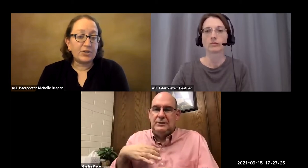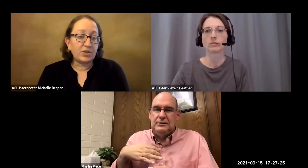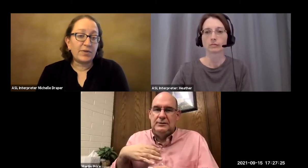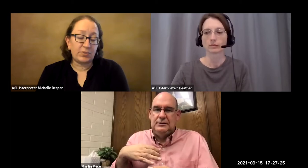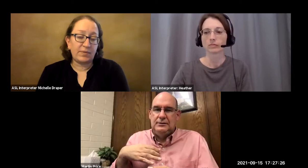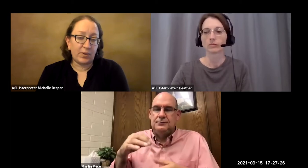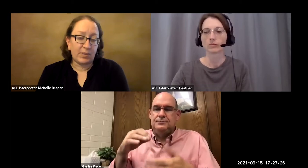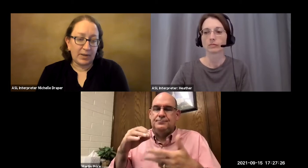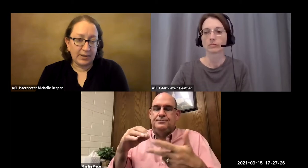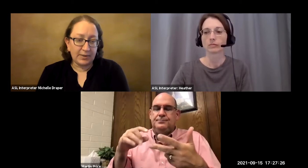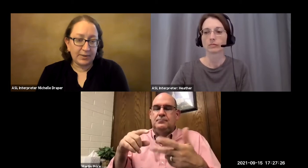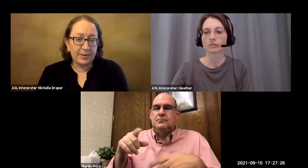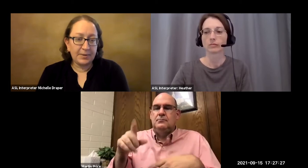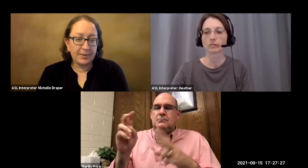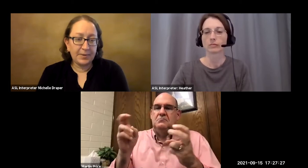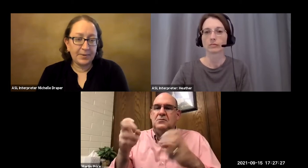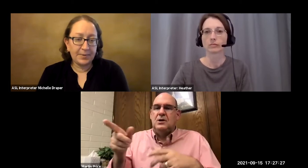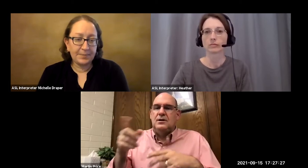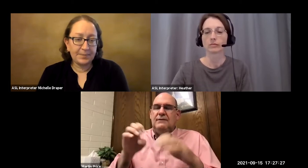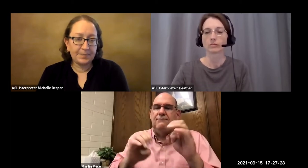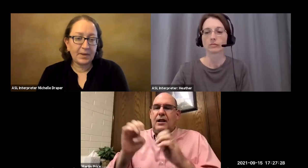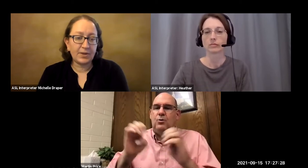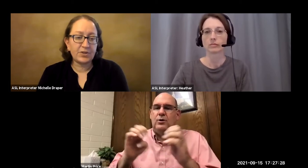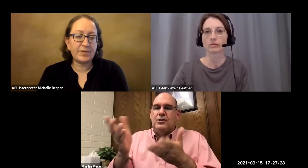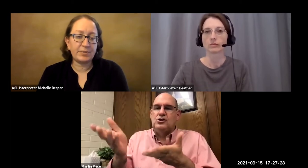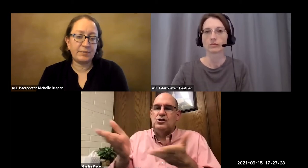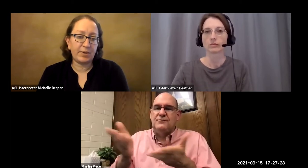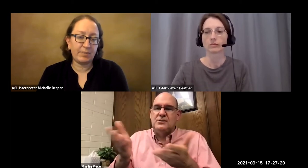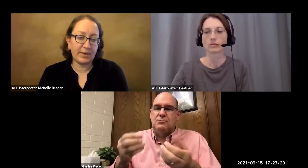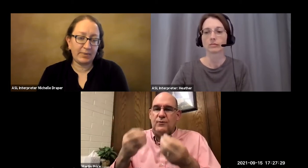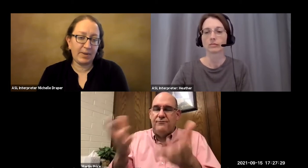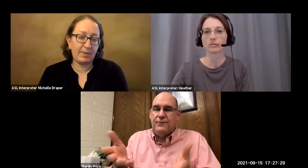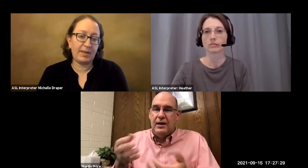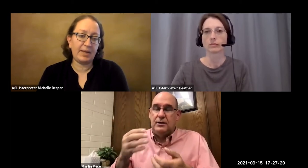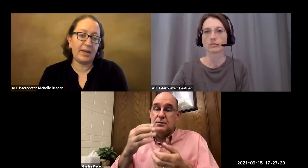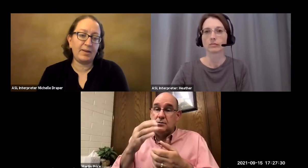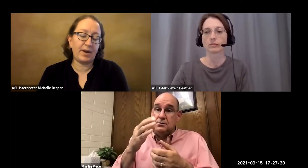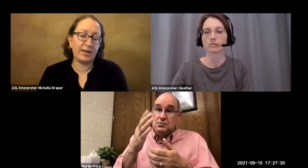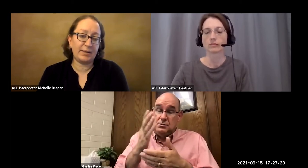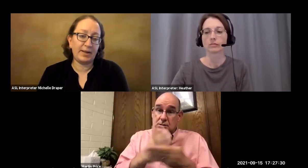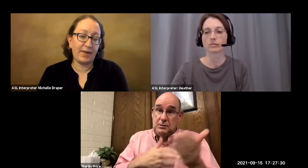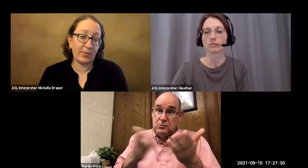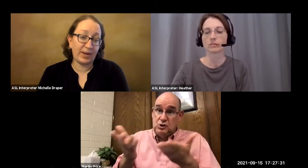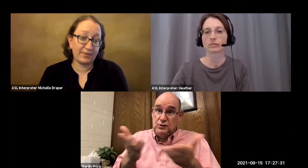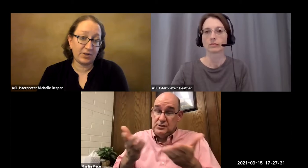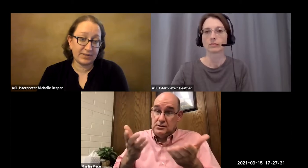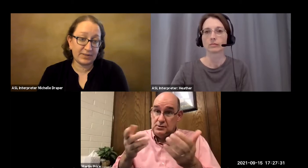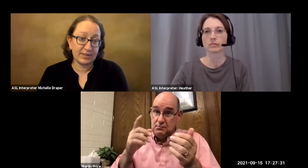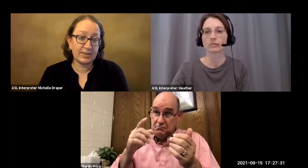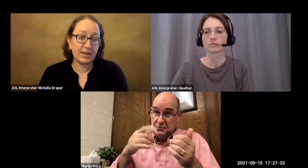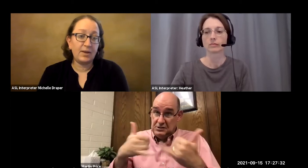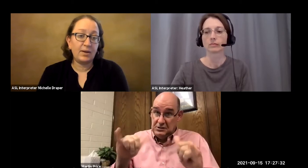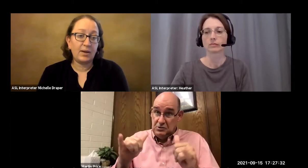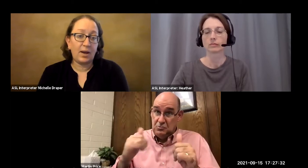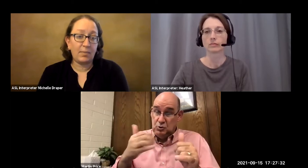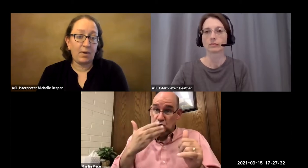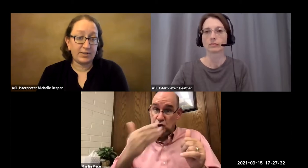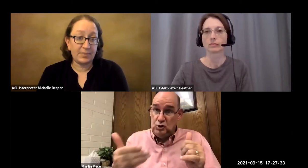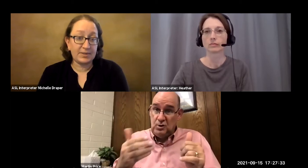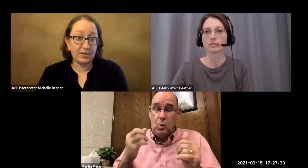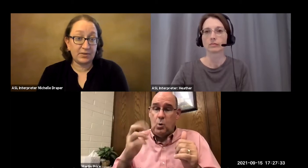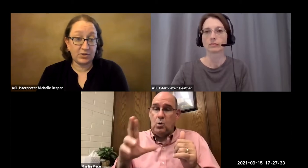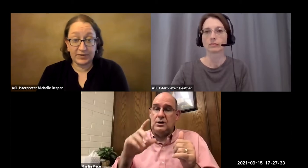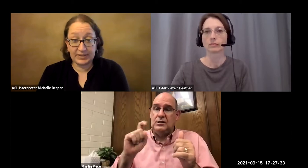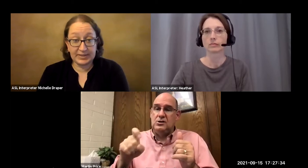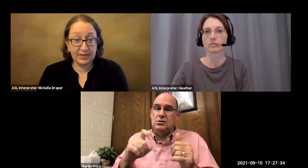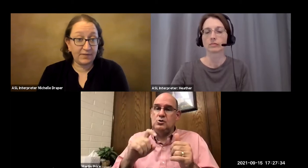And then a service review committee. A service review committee would maybe be providing evaluative services. Are